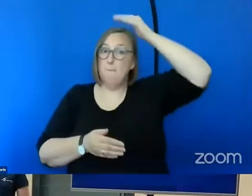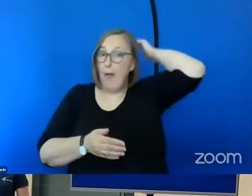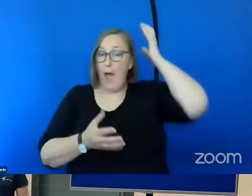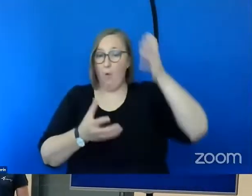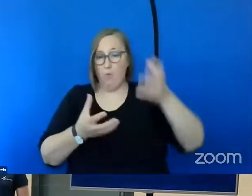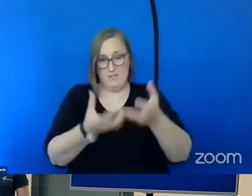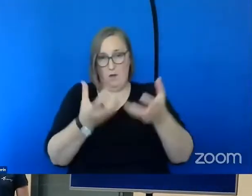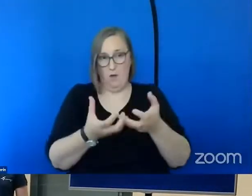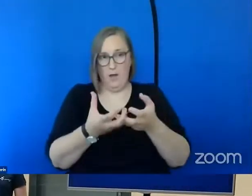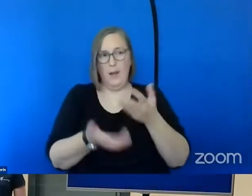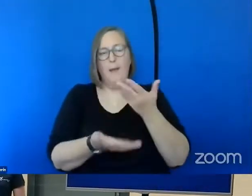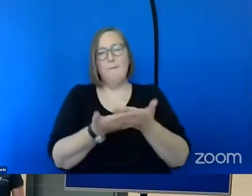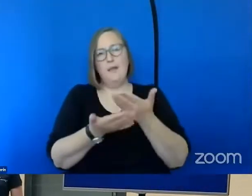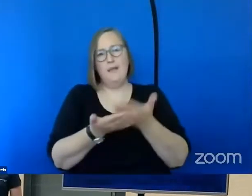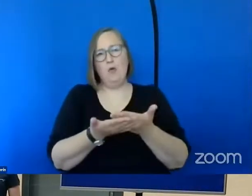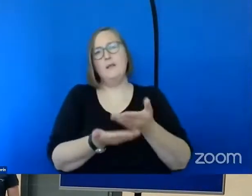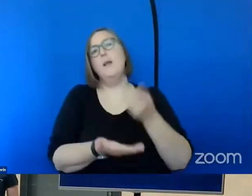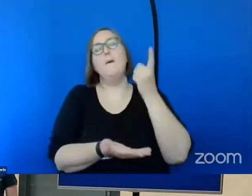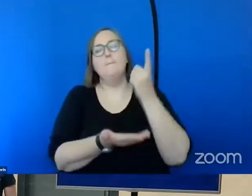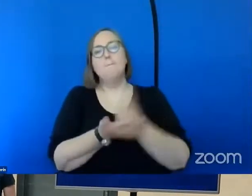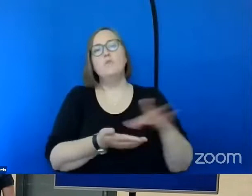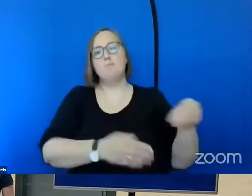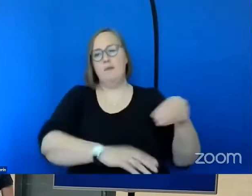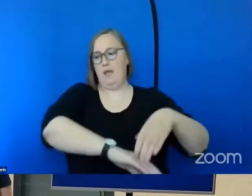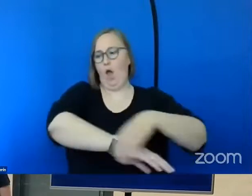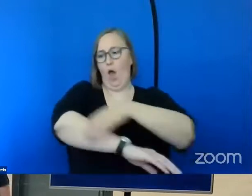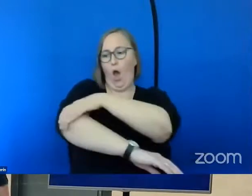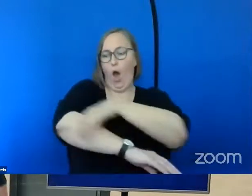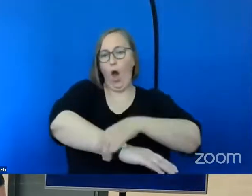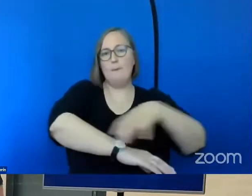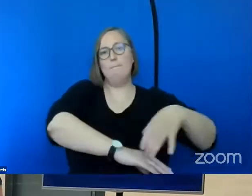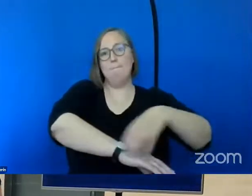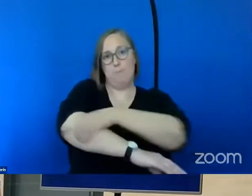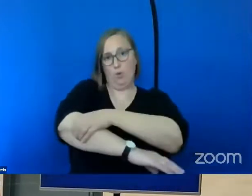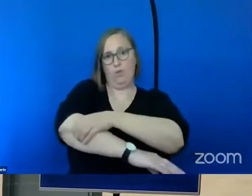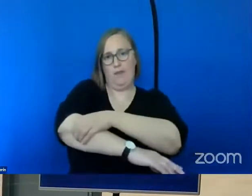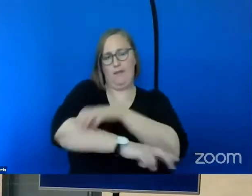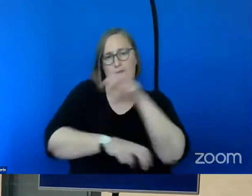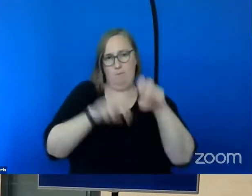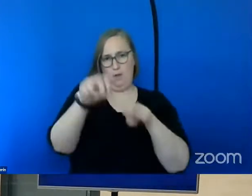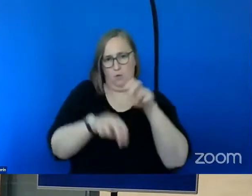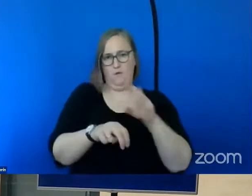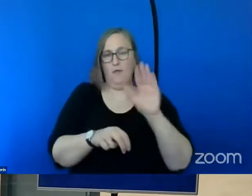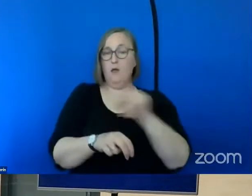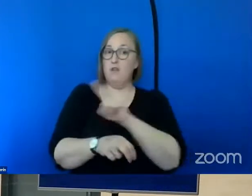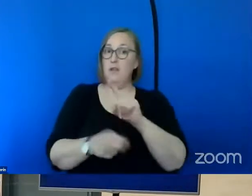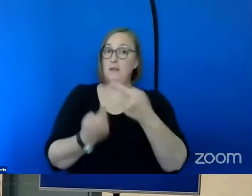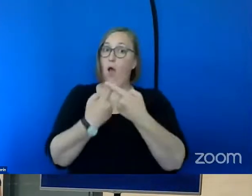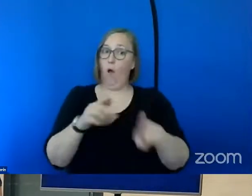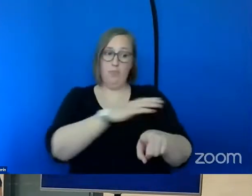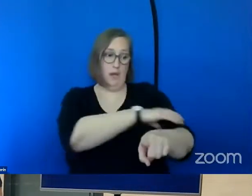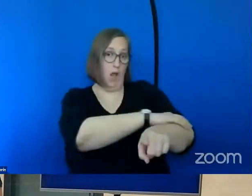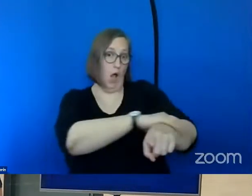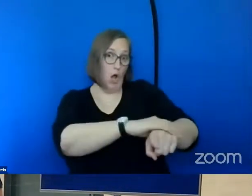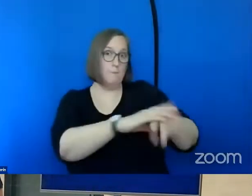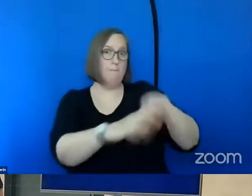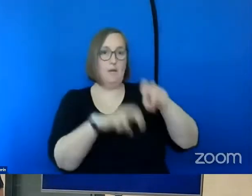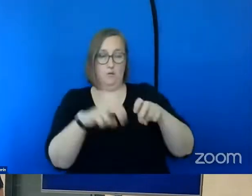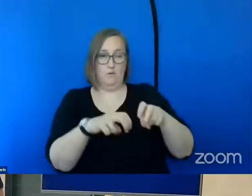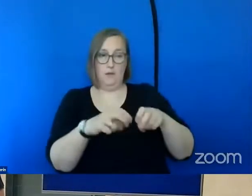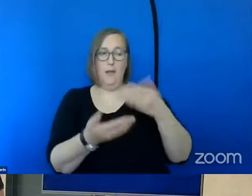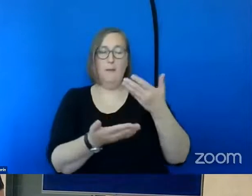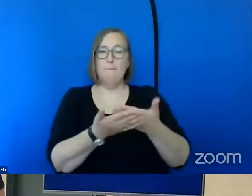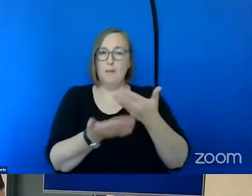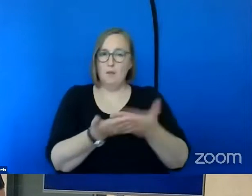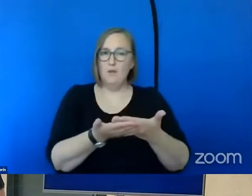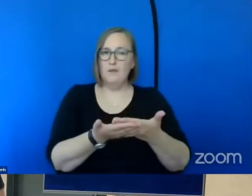it especially difficult to solve the task, but it also pushes the development of the prosthesis because the challenge is